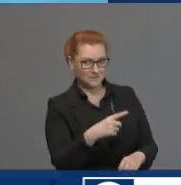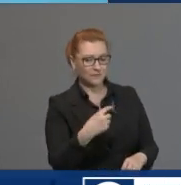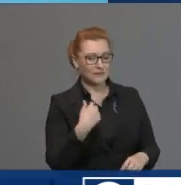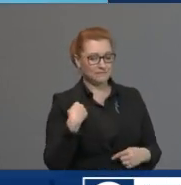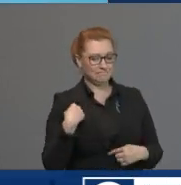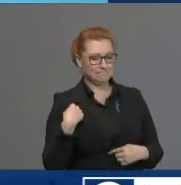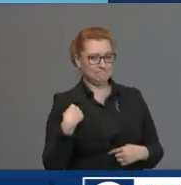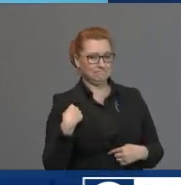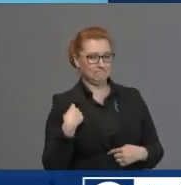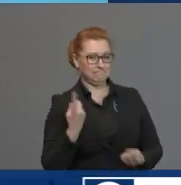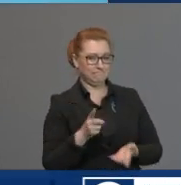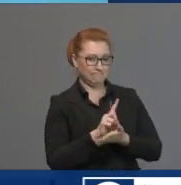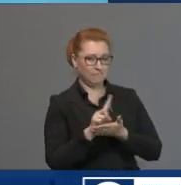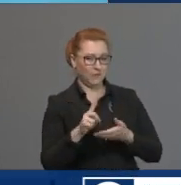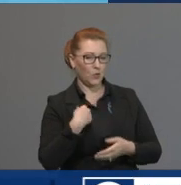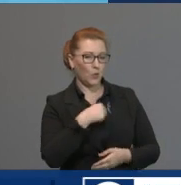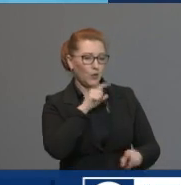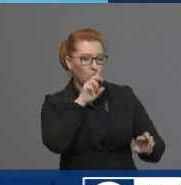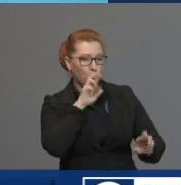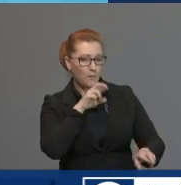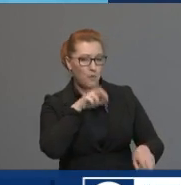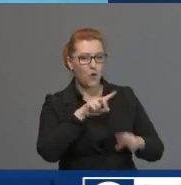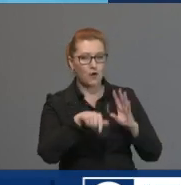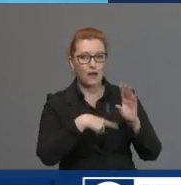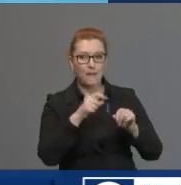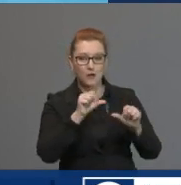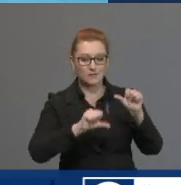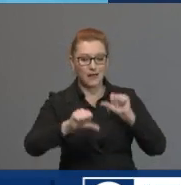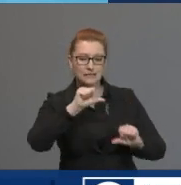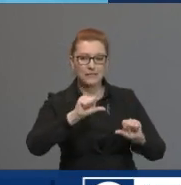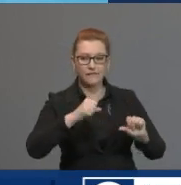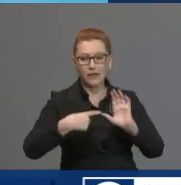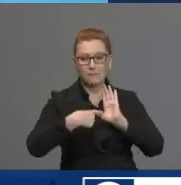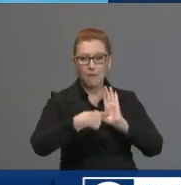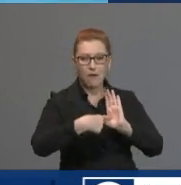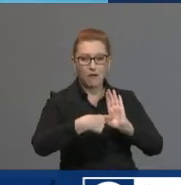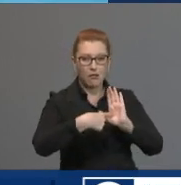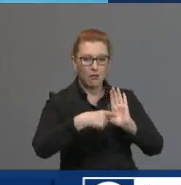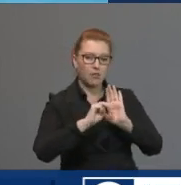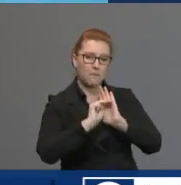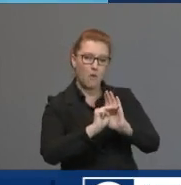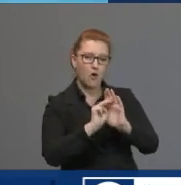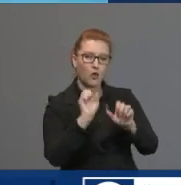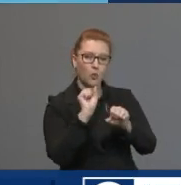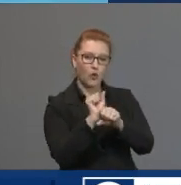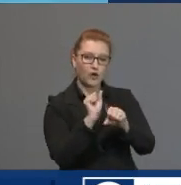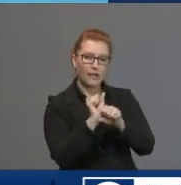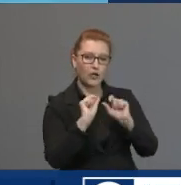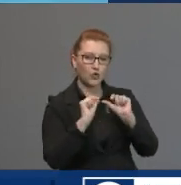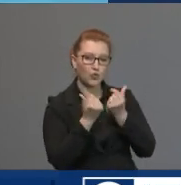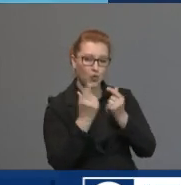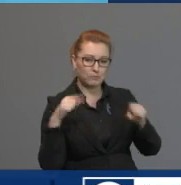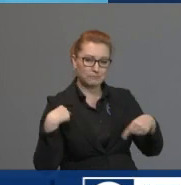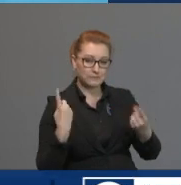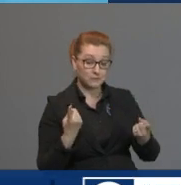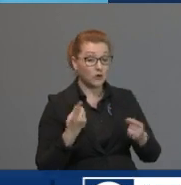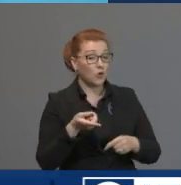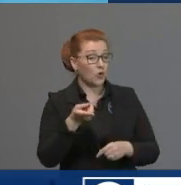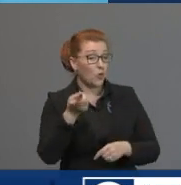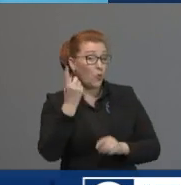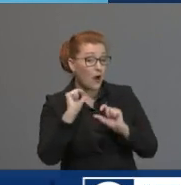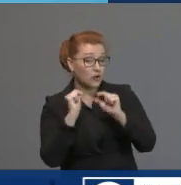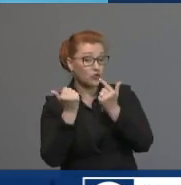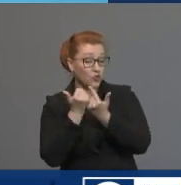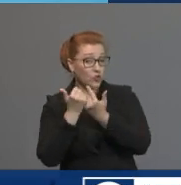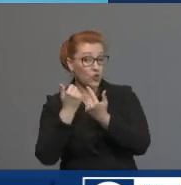So we've been reporting on the last week about the scientific modelers, the modeling working group over the past week, and one of